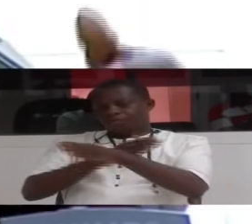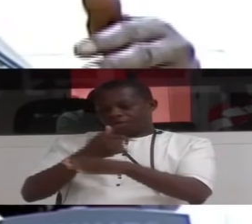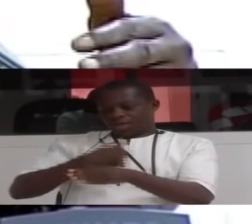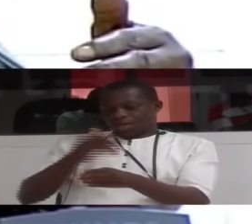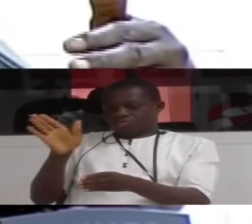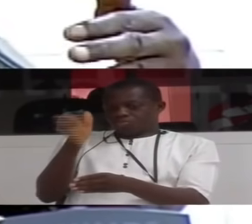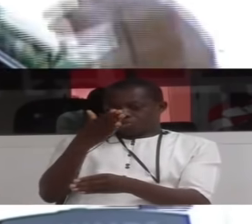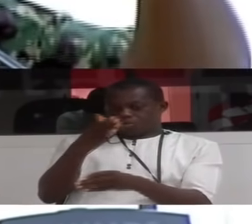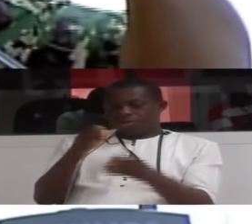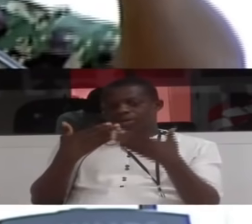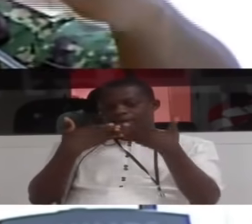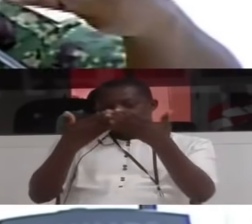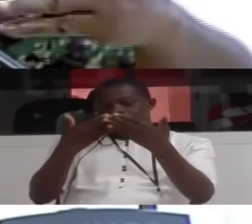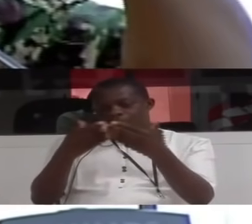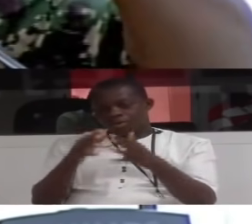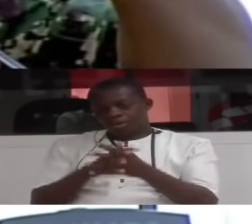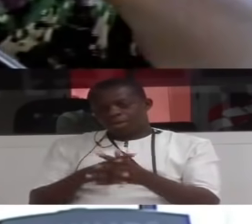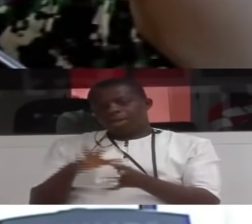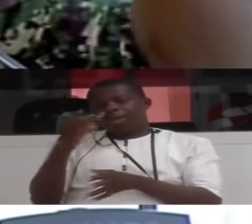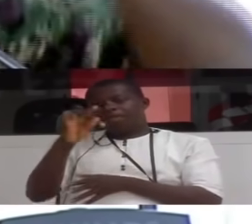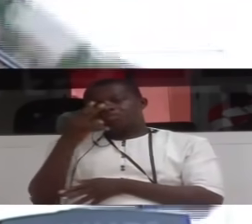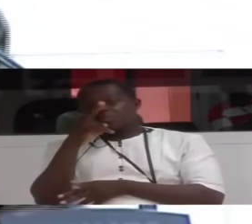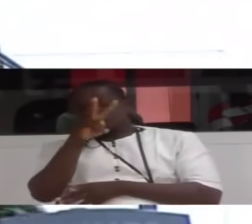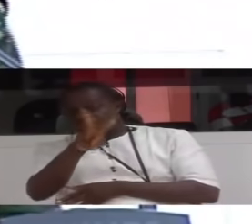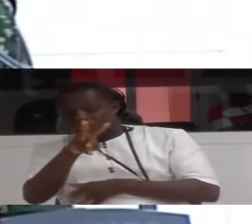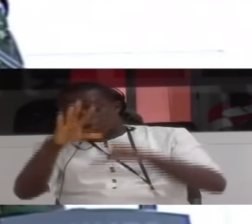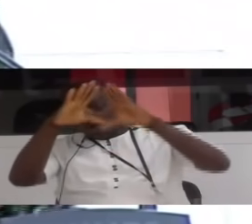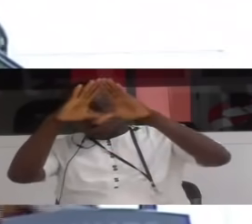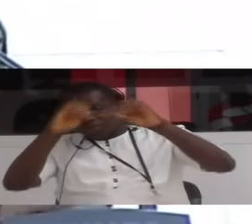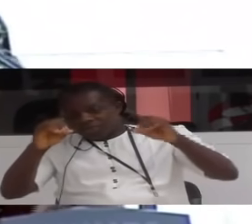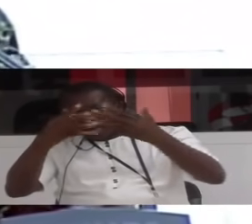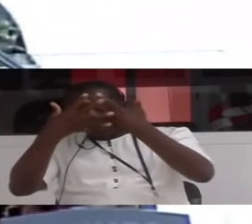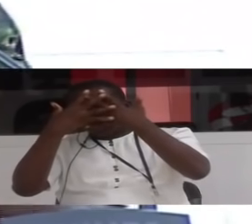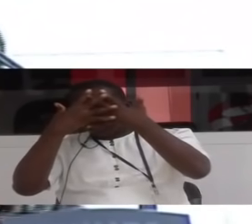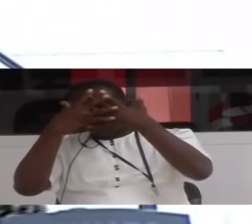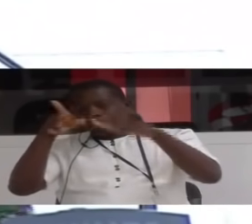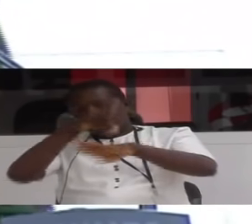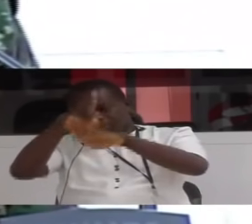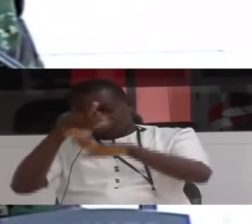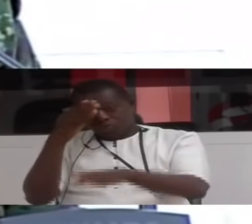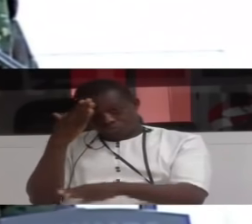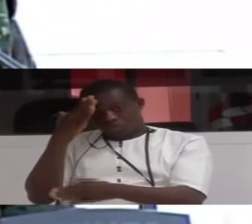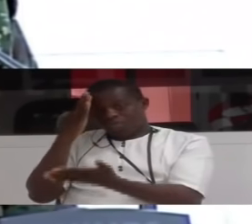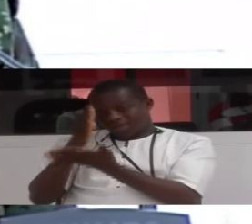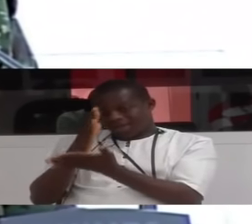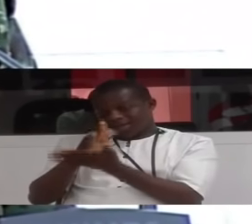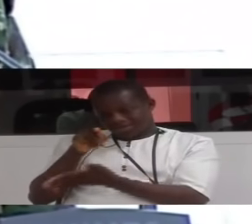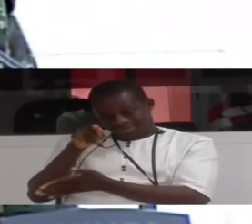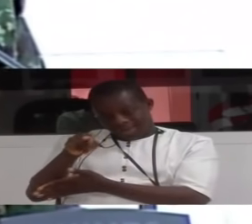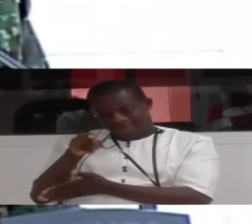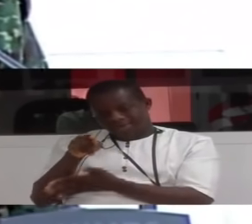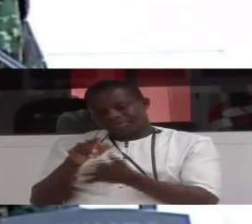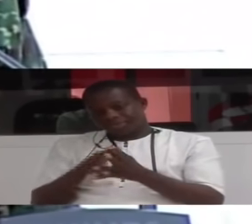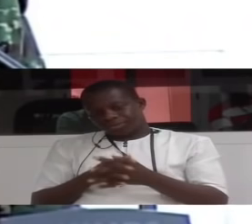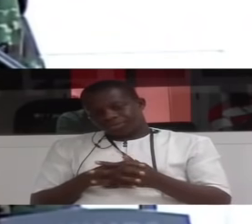ko ni officer prison officer je damen drong isalon ko abe wolto. In fact, before I left, he said to